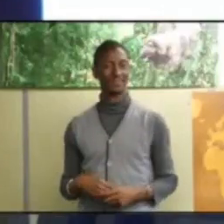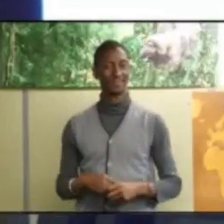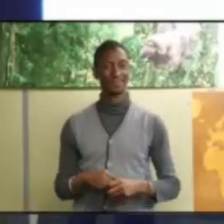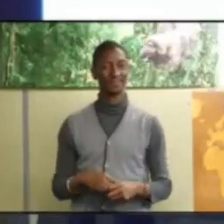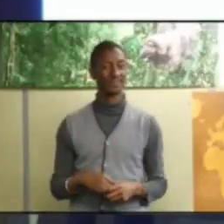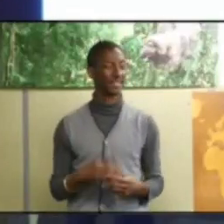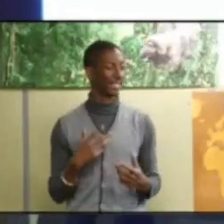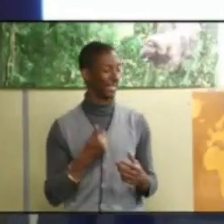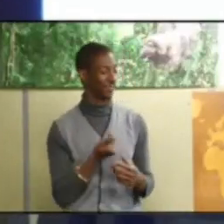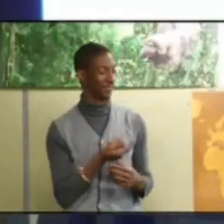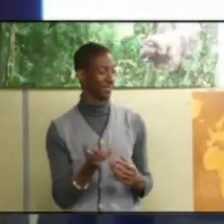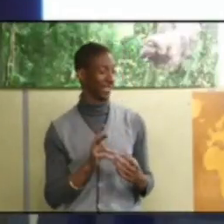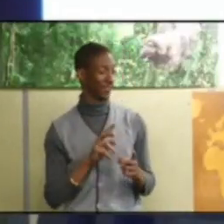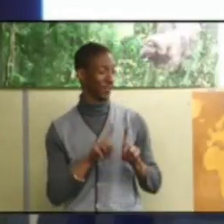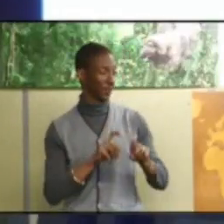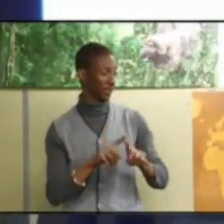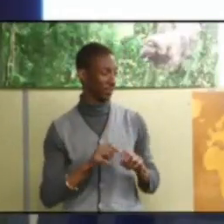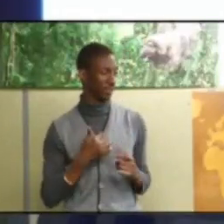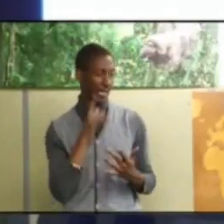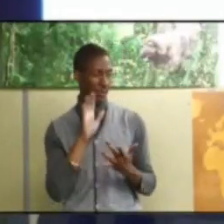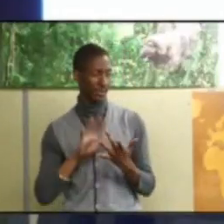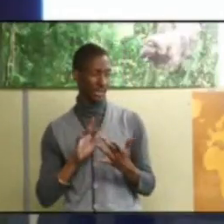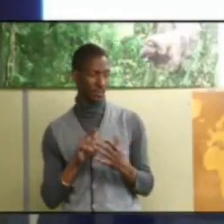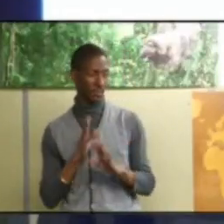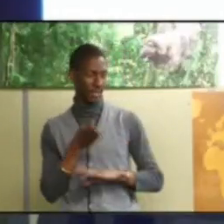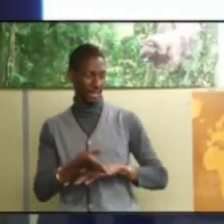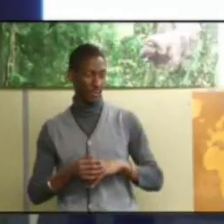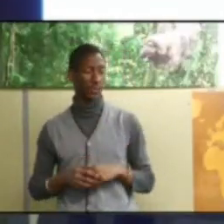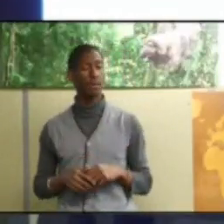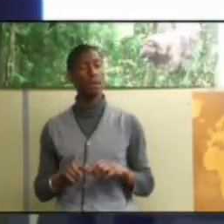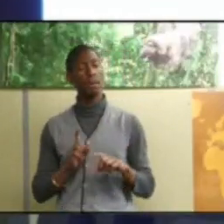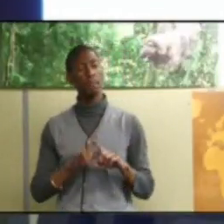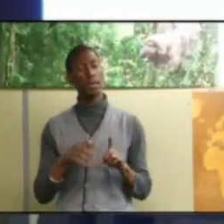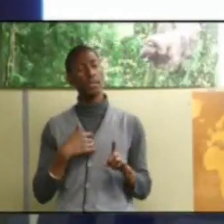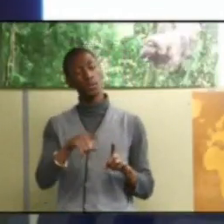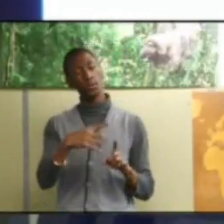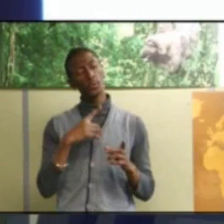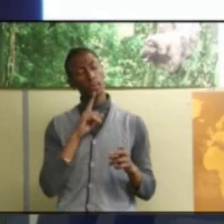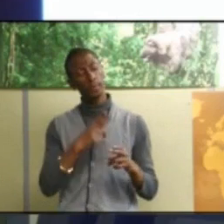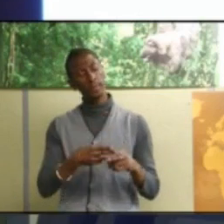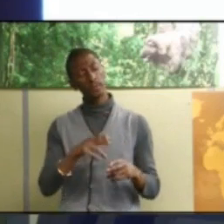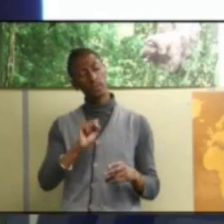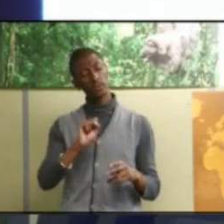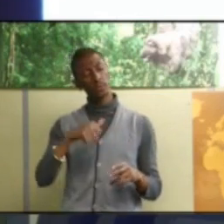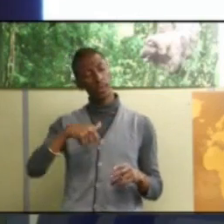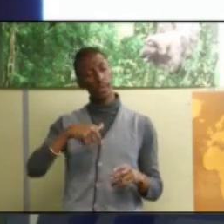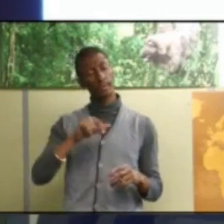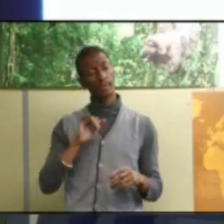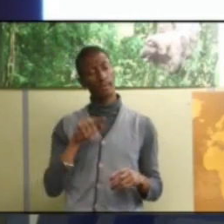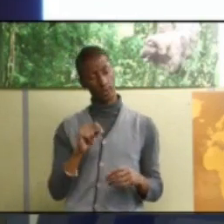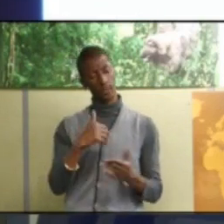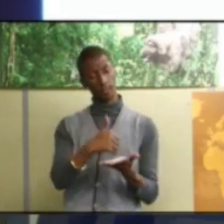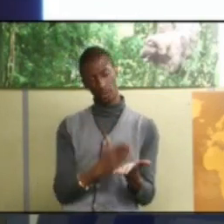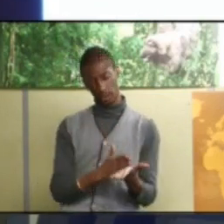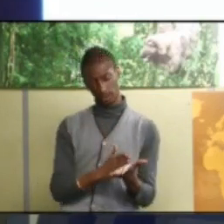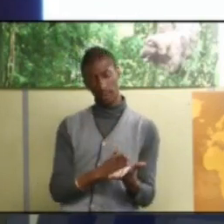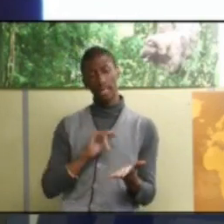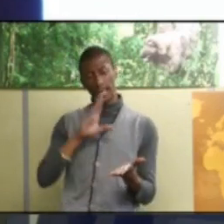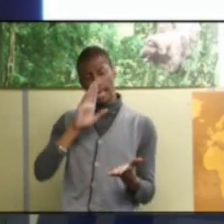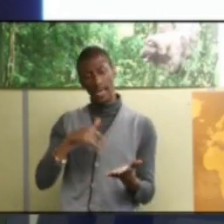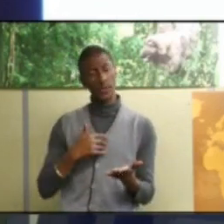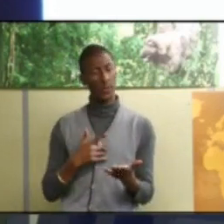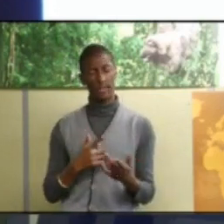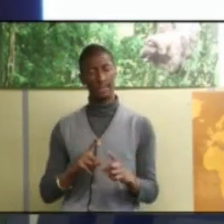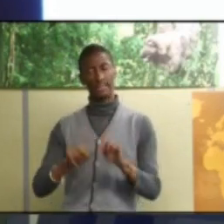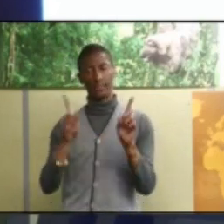tap you offline, but one that people might be interested. Can you talk a little bit more about? You mentioned square footage budgeting, and I mean, I know it's so different from museum